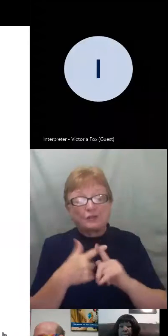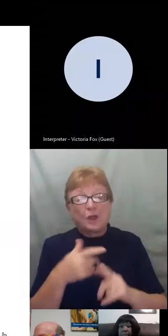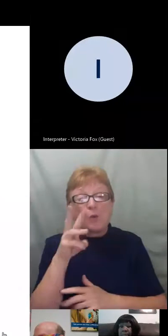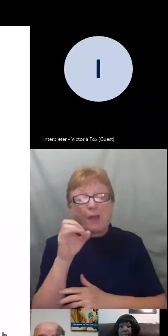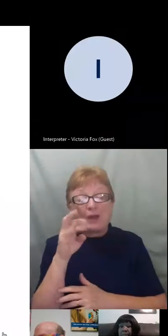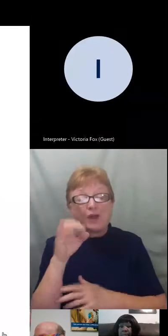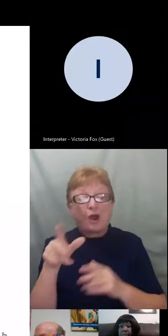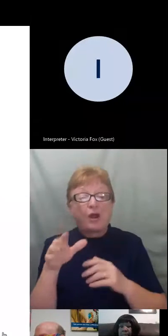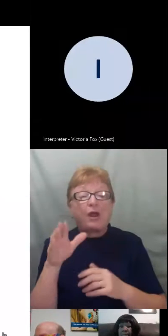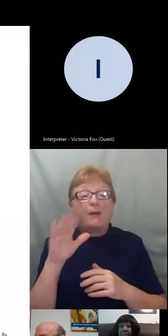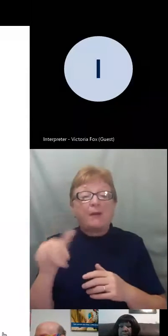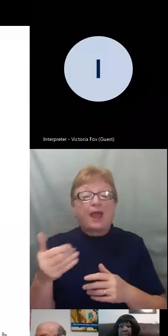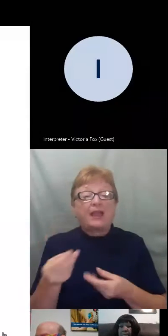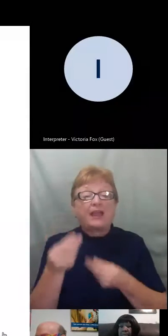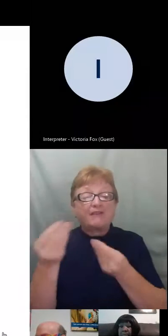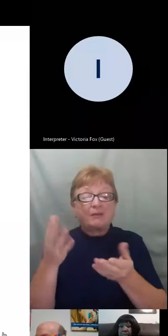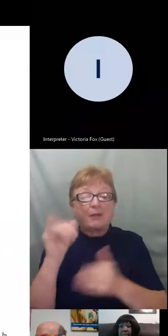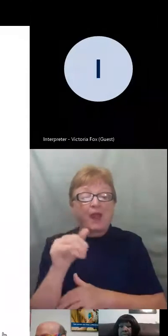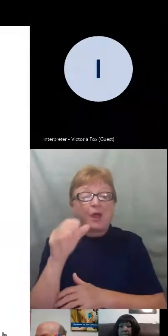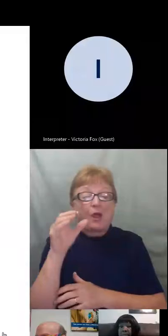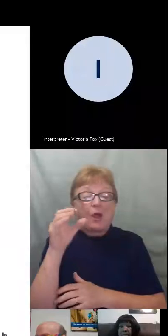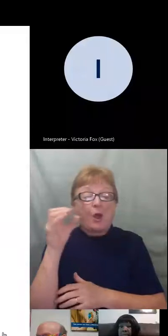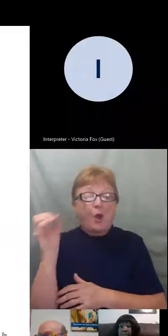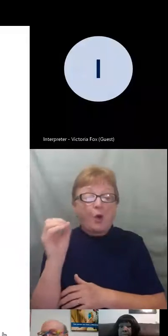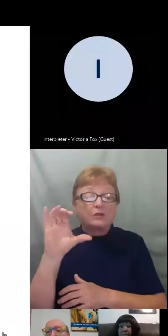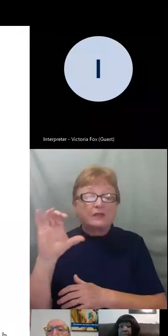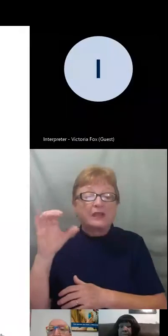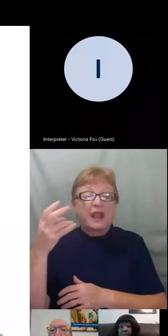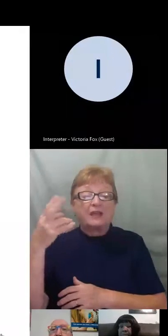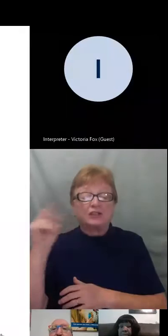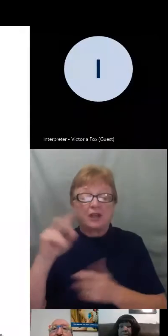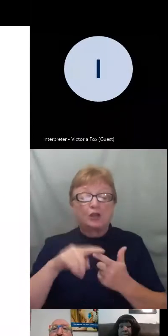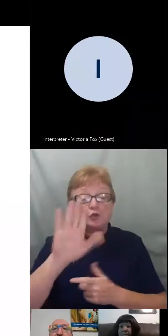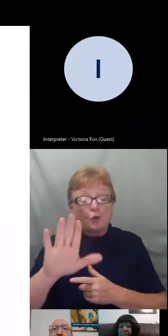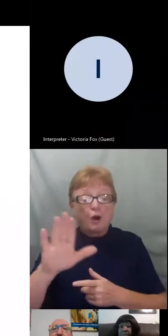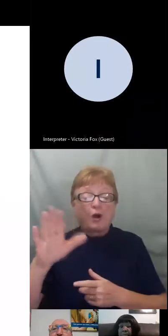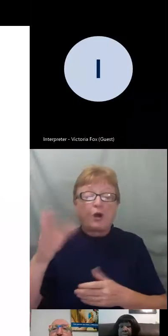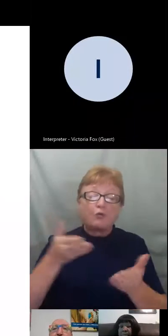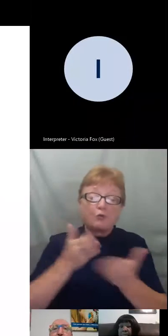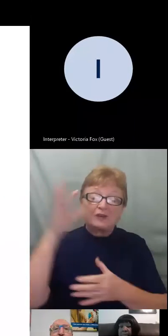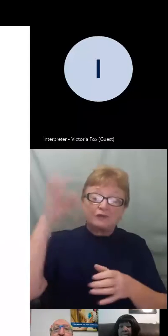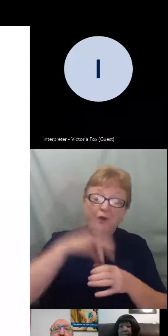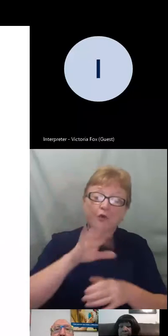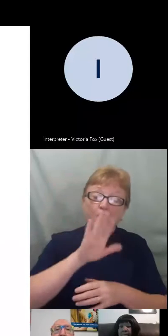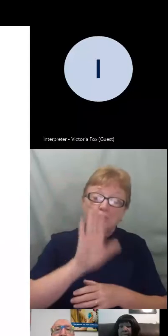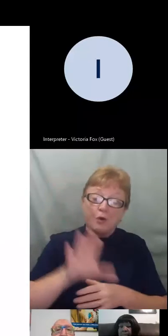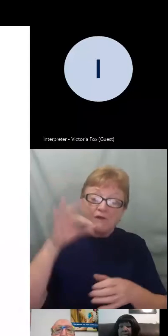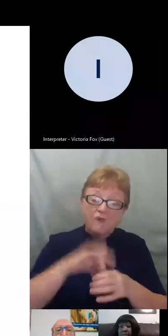Oakland Community Health Network. It is your right to vote. Your vote matters.